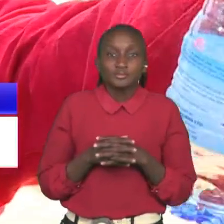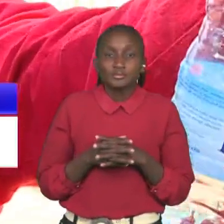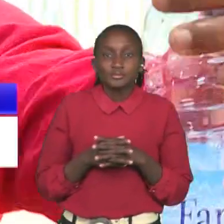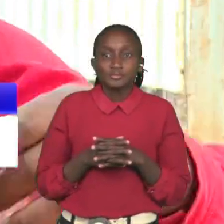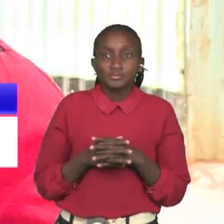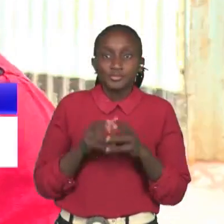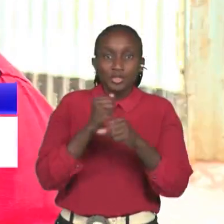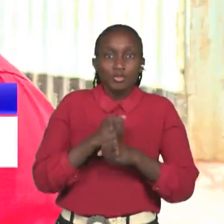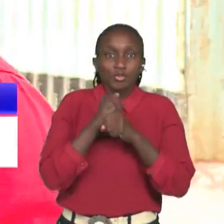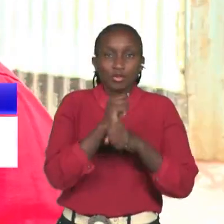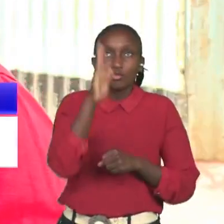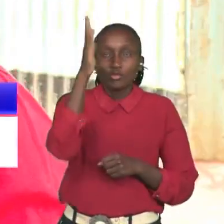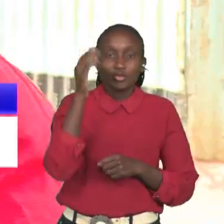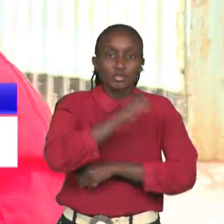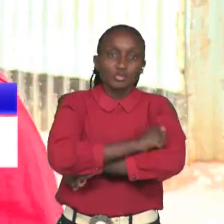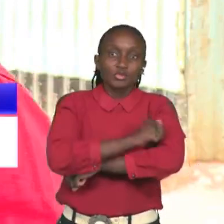Ngong Forest